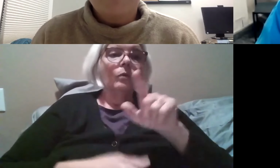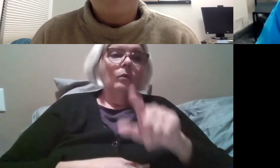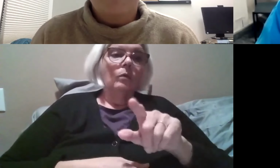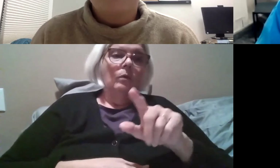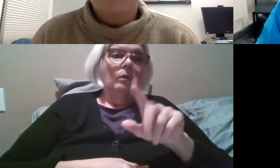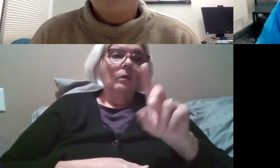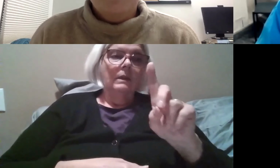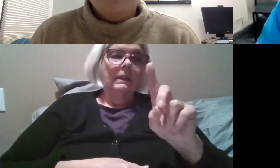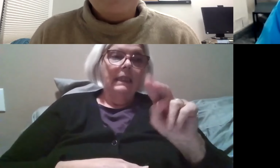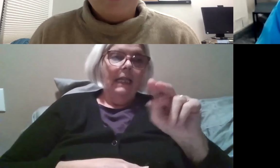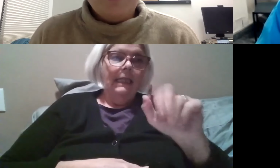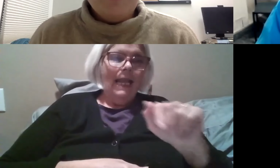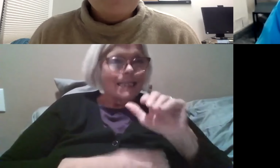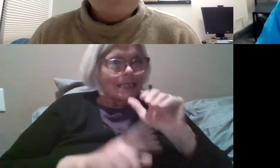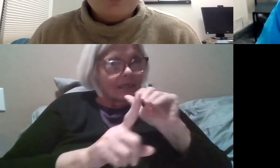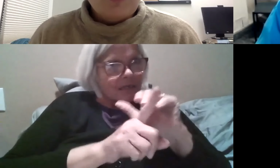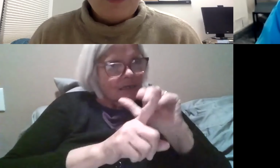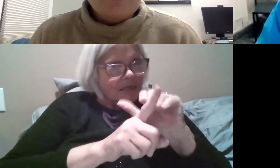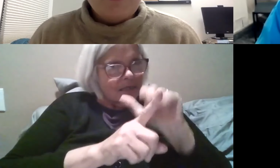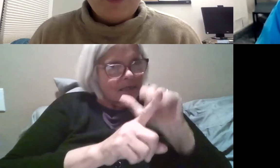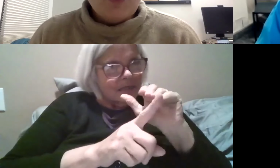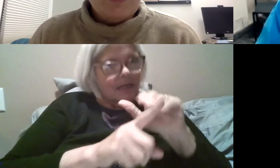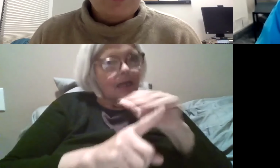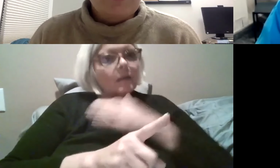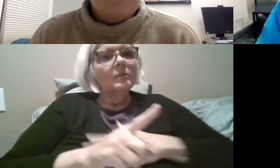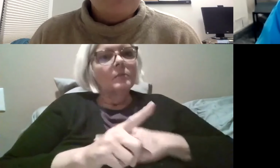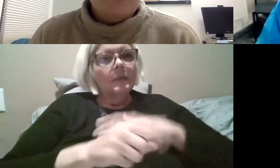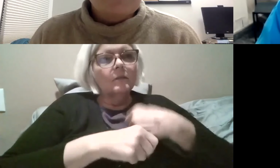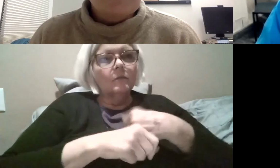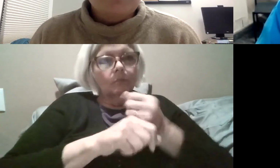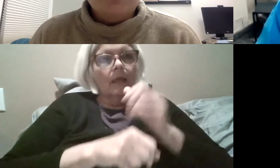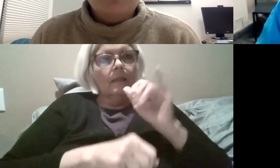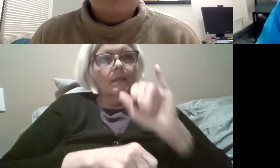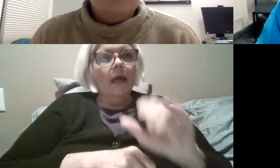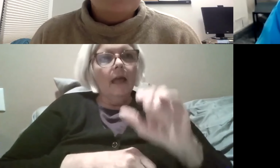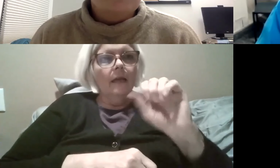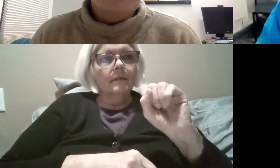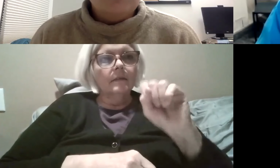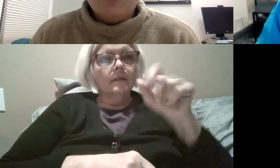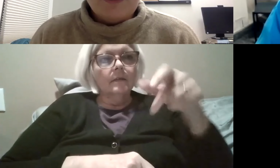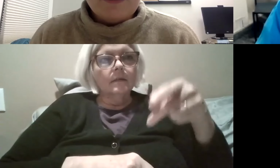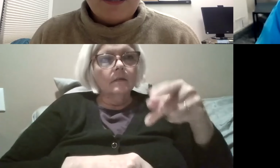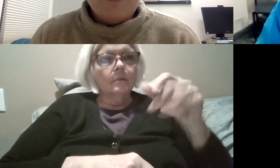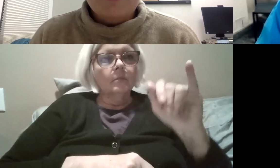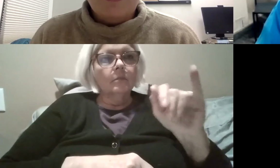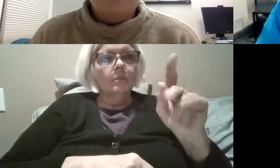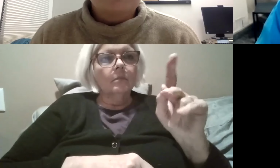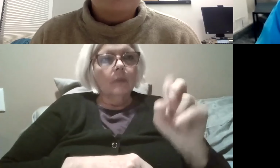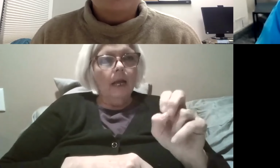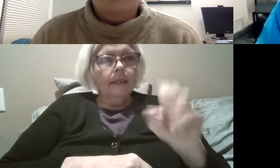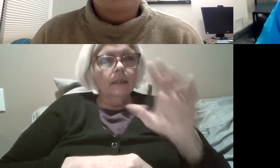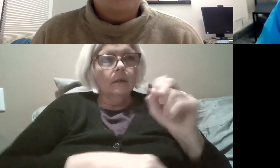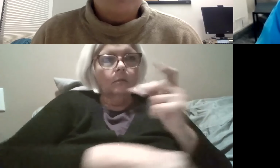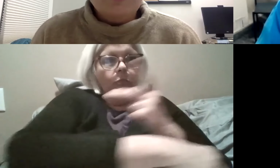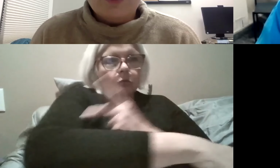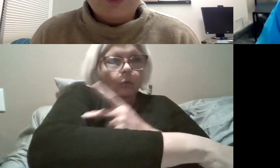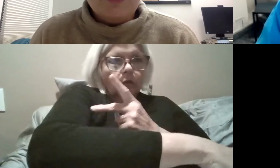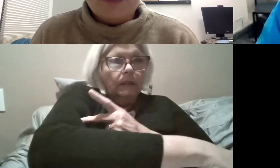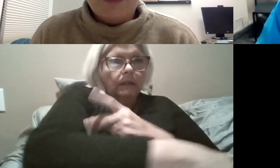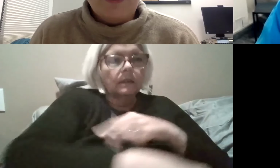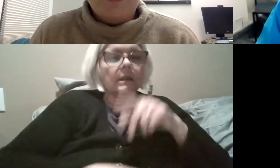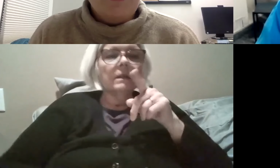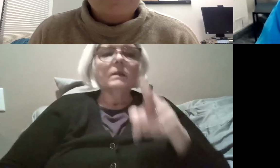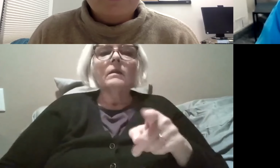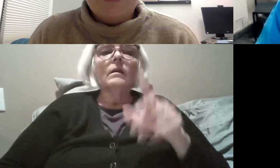to make. But the mRNA just degrades very quickly. It never gets into the nucleus of the cell. It does not alter